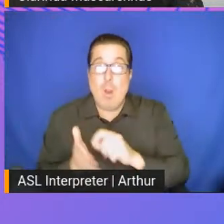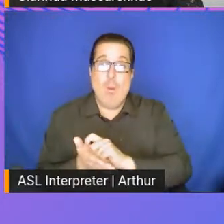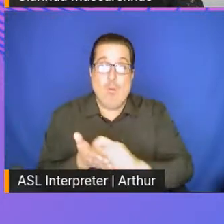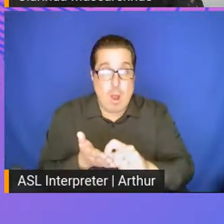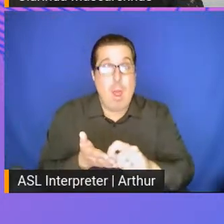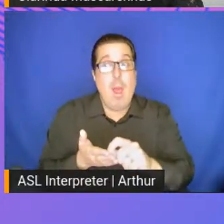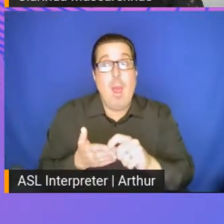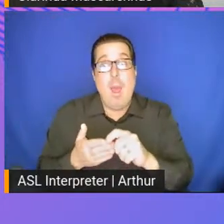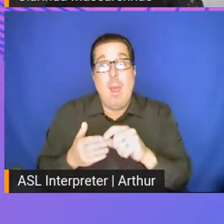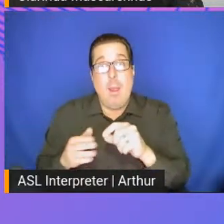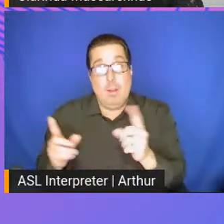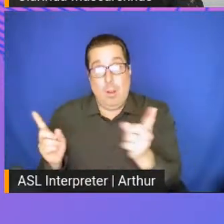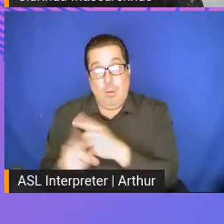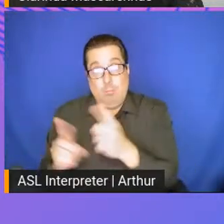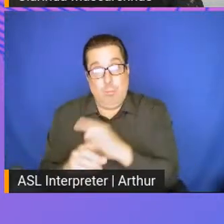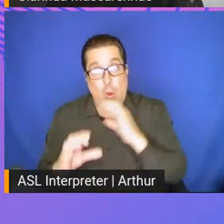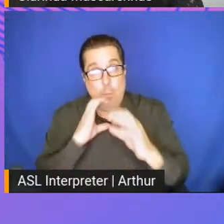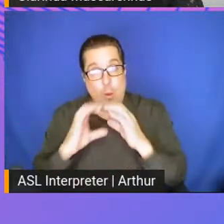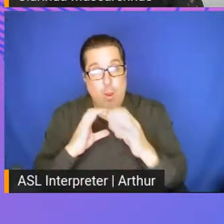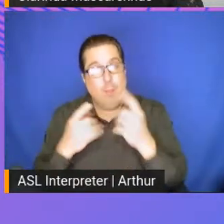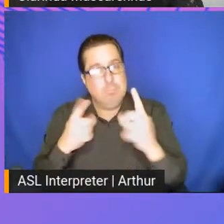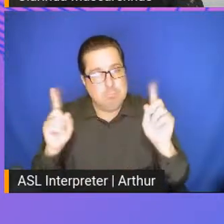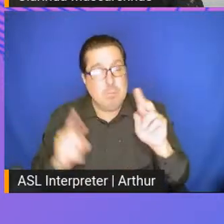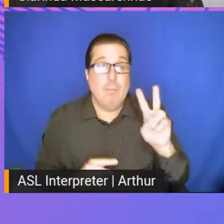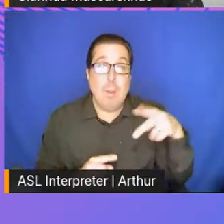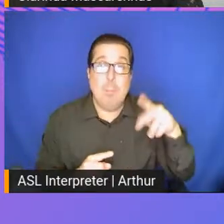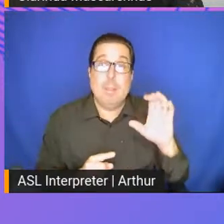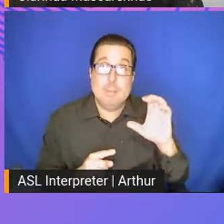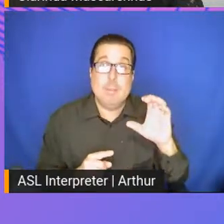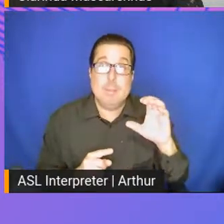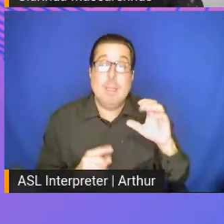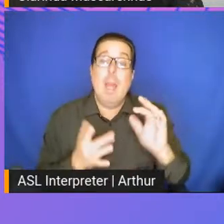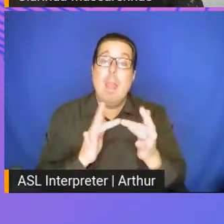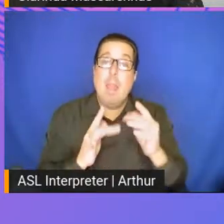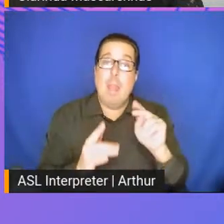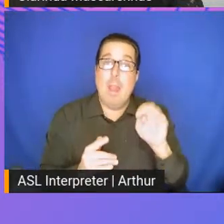succeeded, and the VPC networking works.